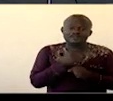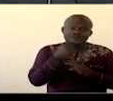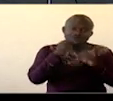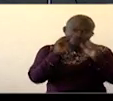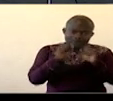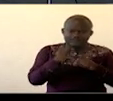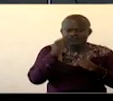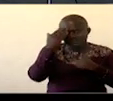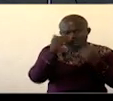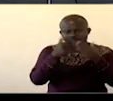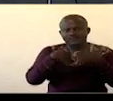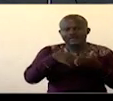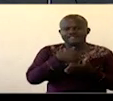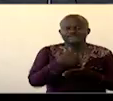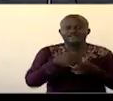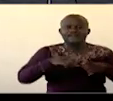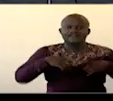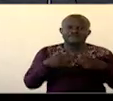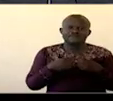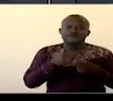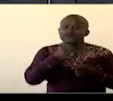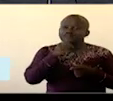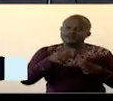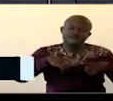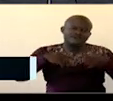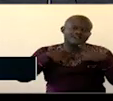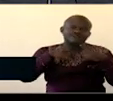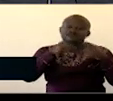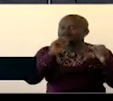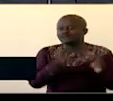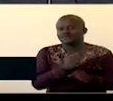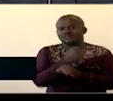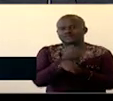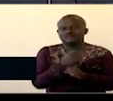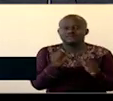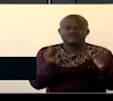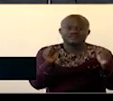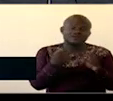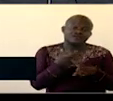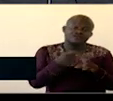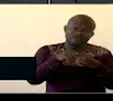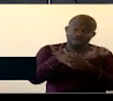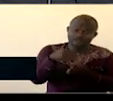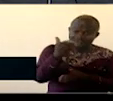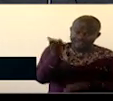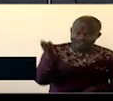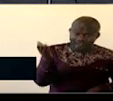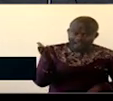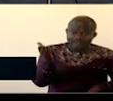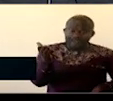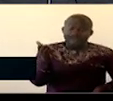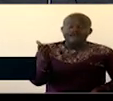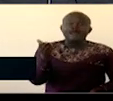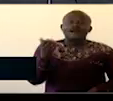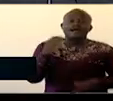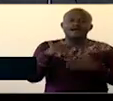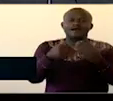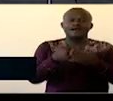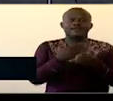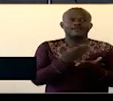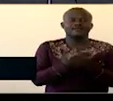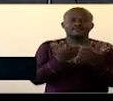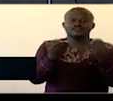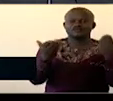life. Without life, it's impossible. So, from there, I request